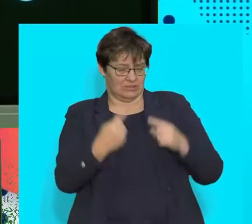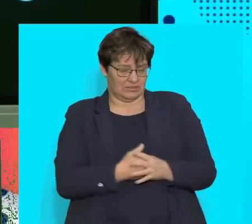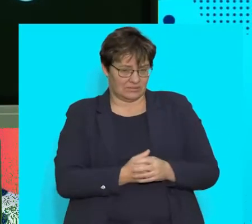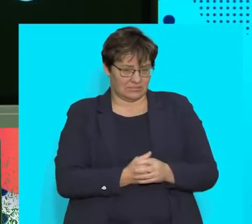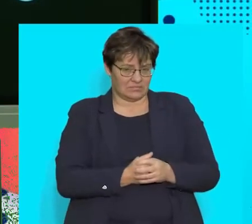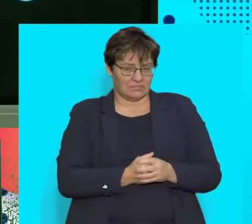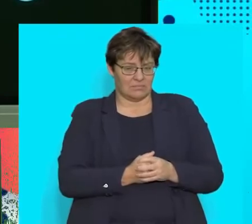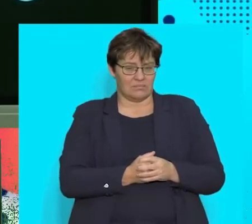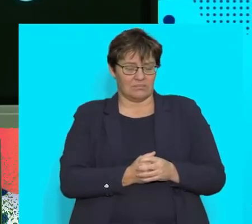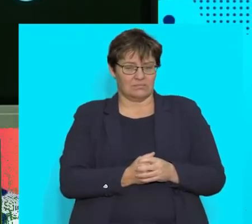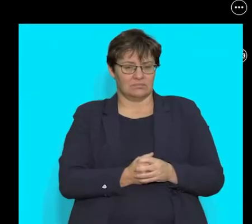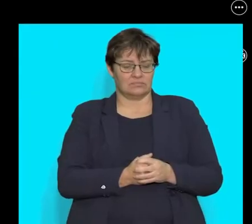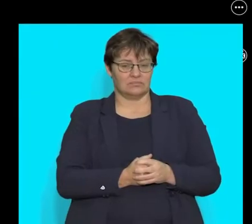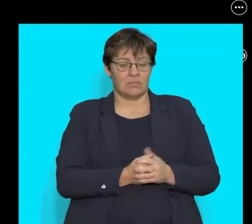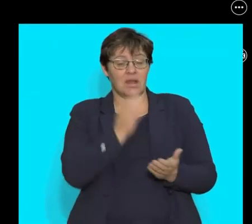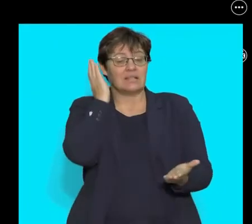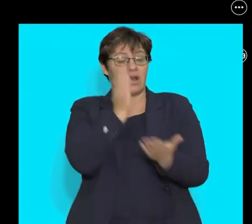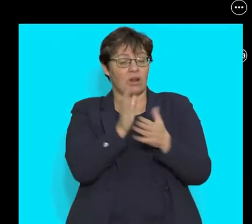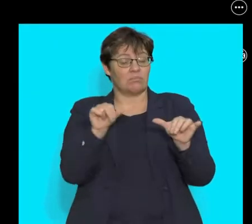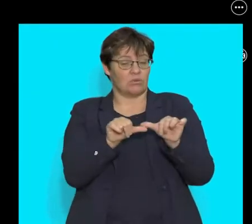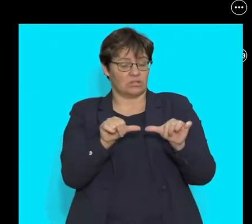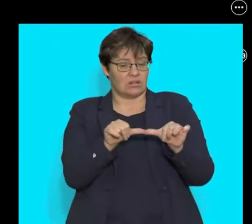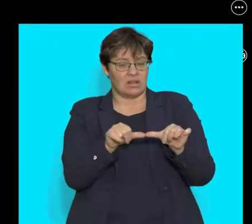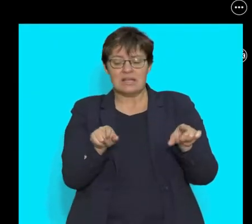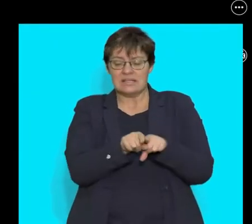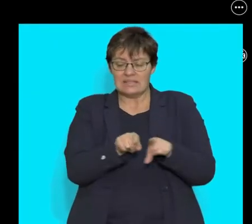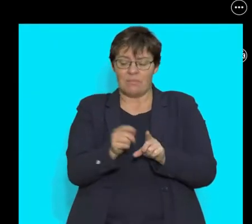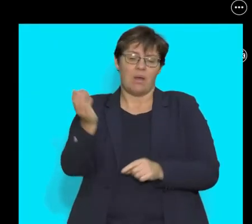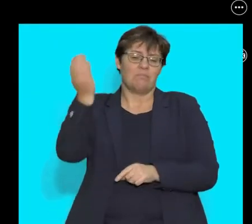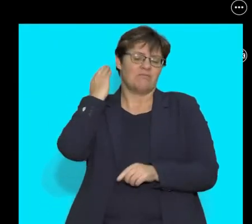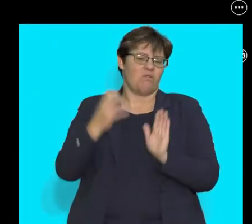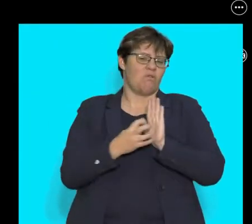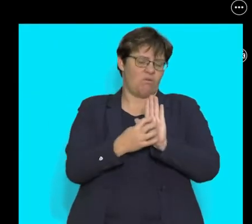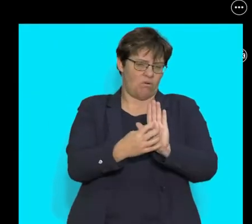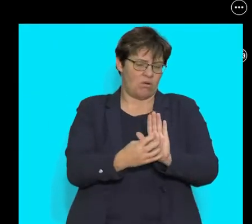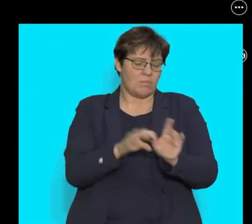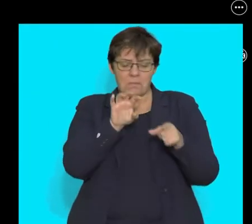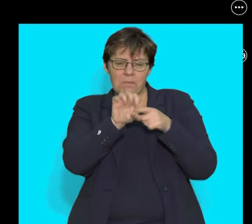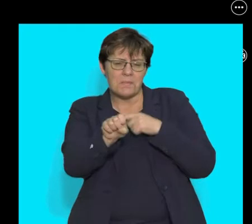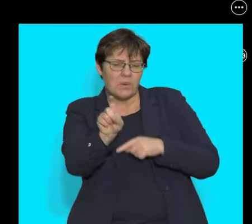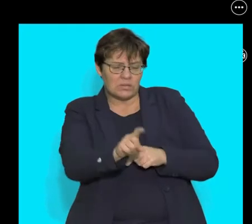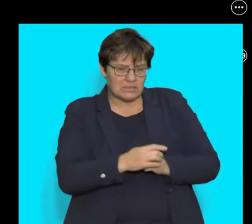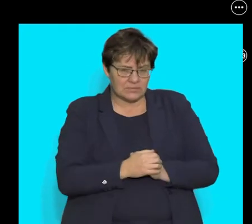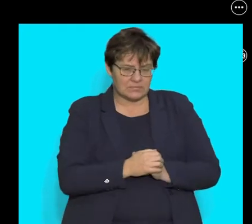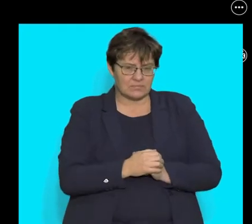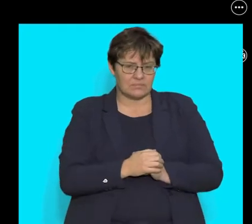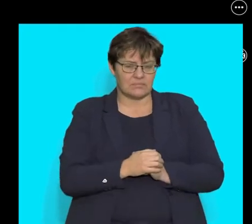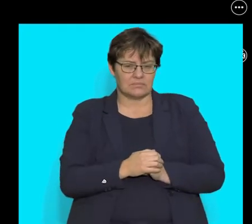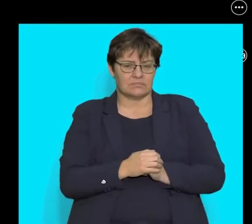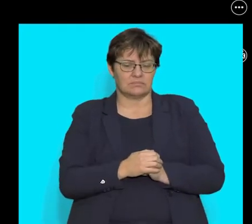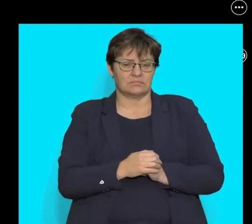different. Whereas when it's directly proportional, like in the previous graph, what you're going to find